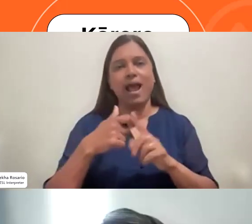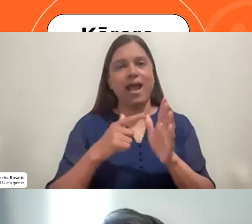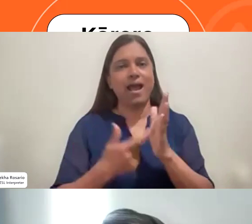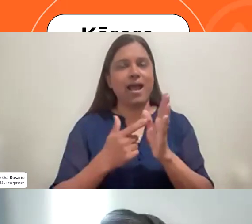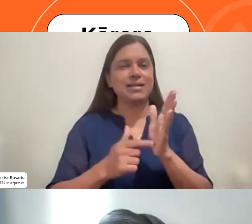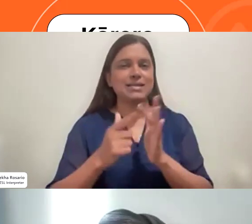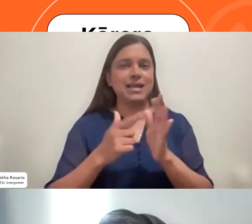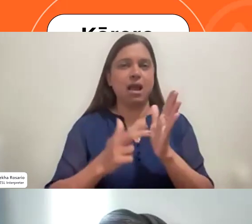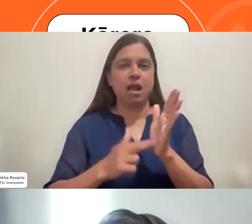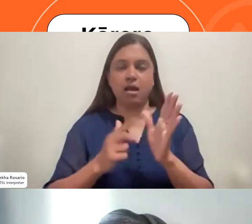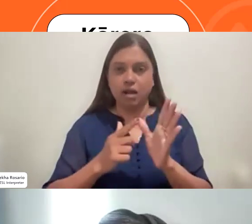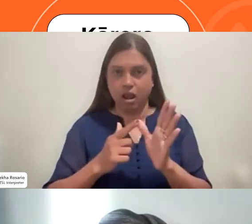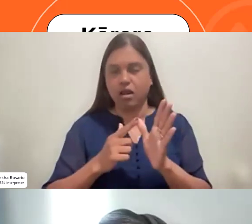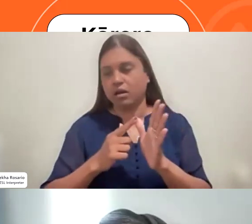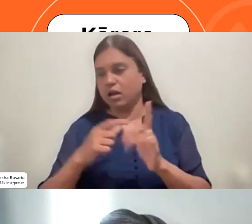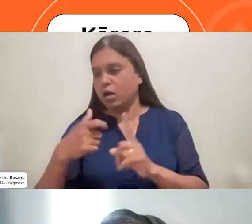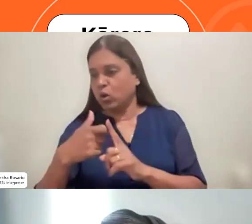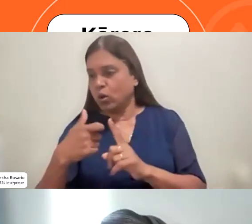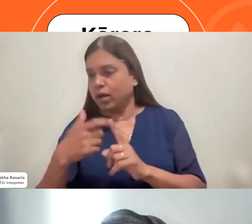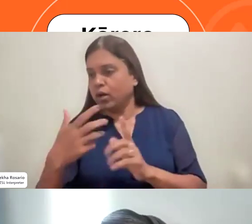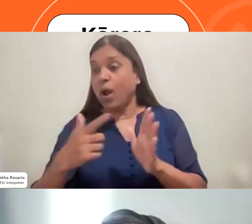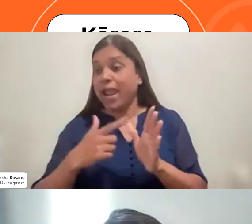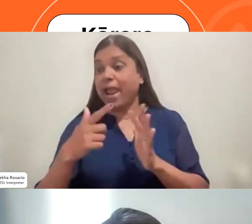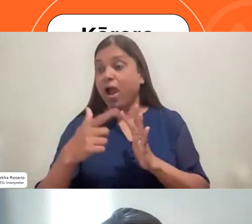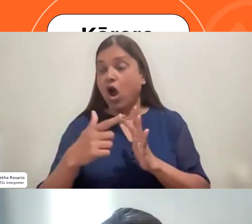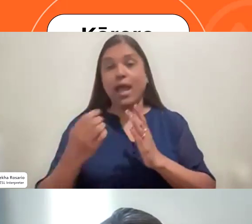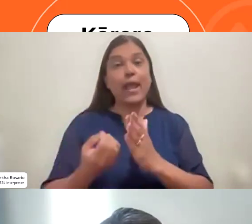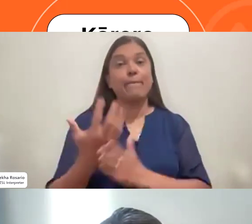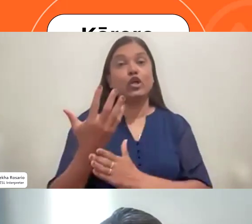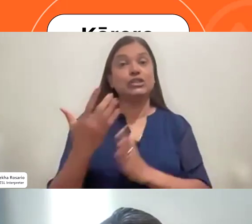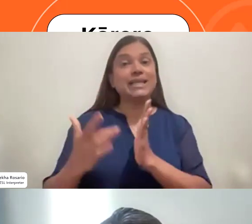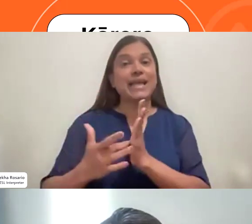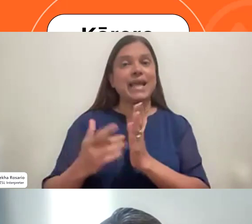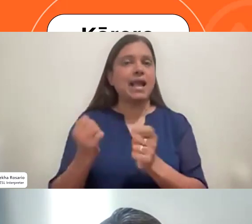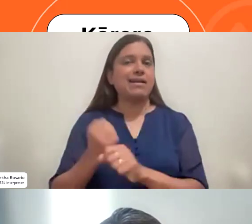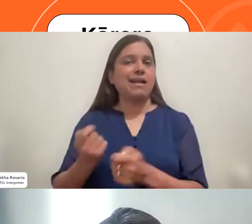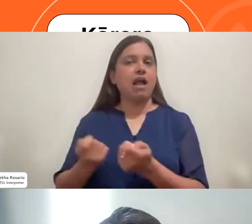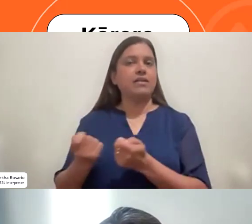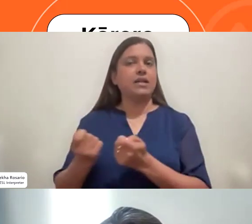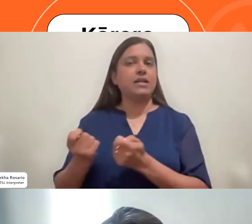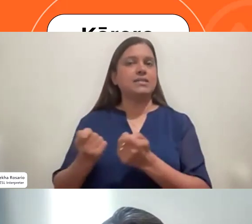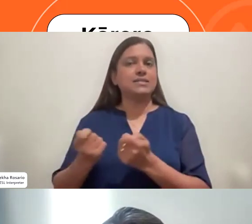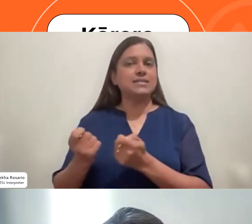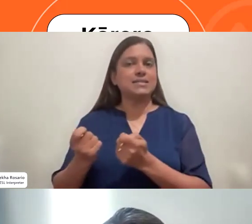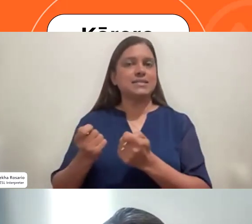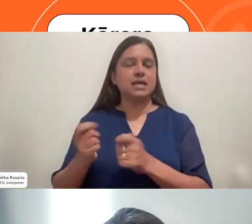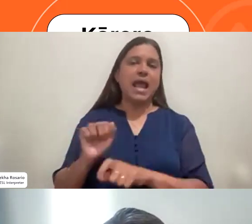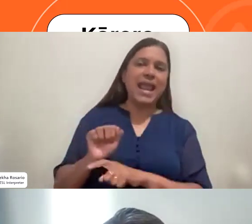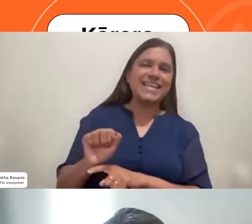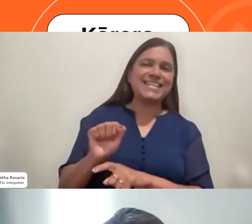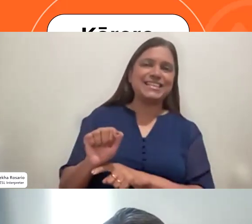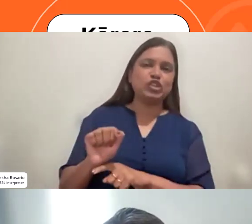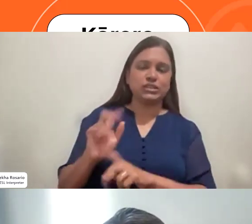AI, Data and Emerging Tech Governance, IP and Critical Indigenous